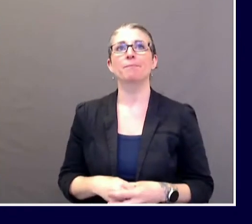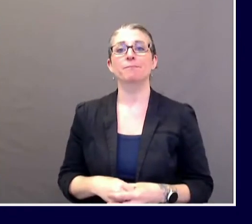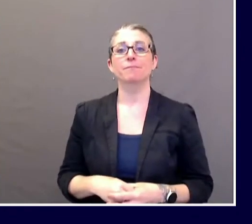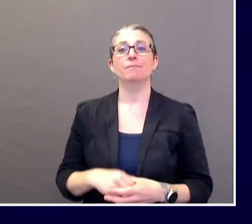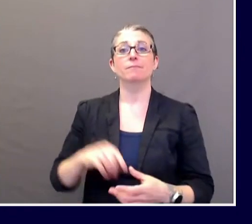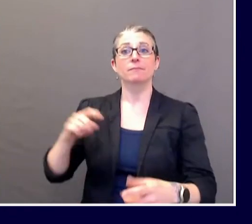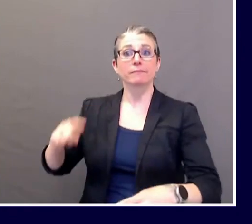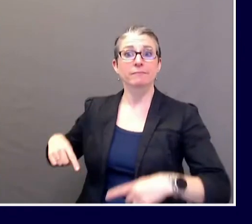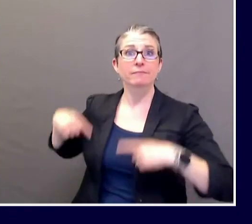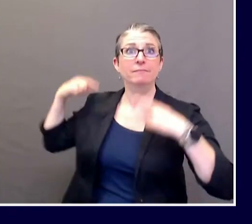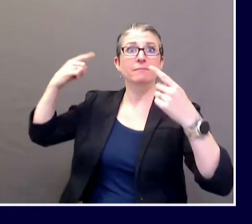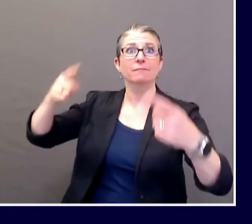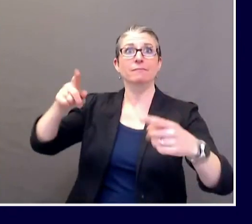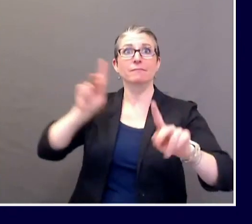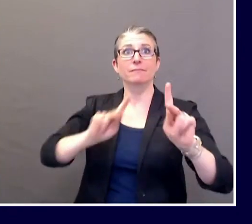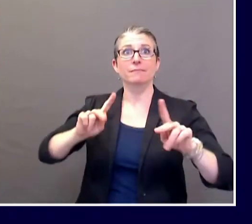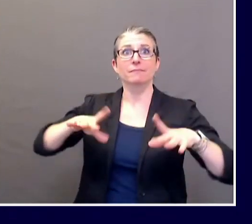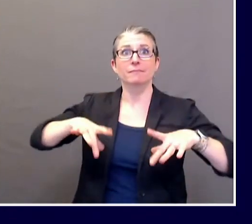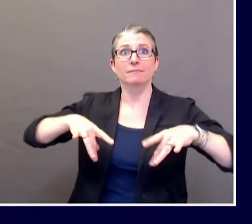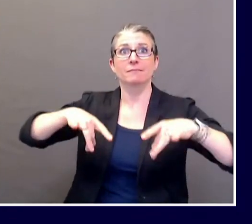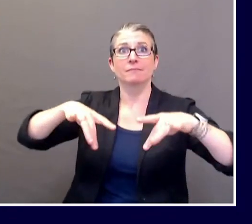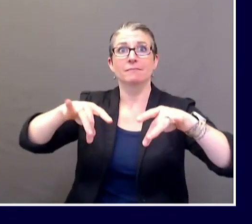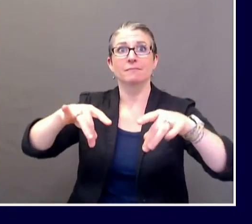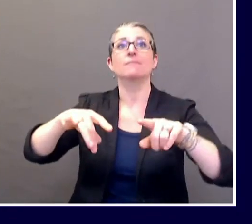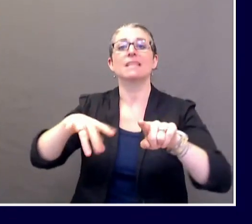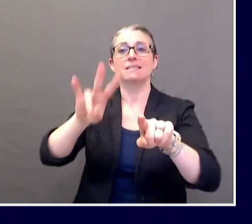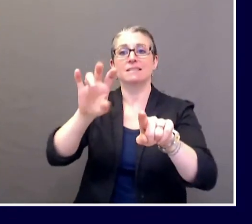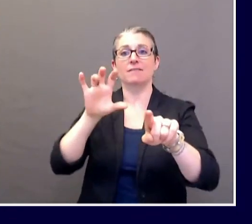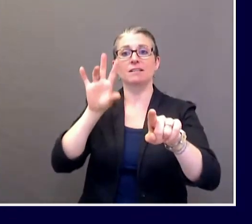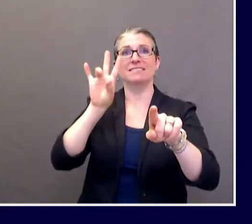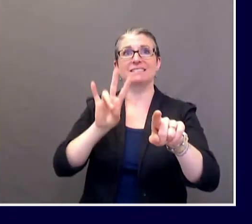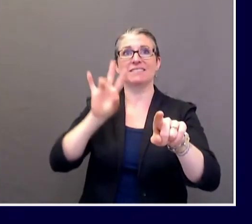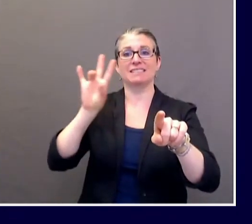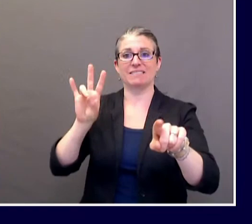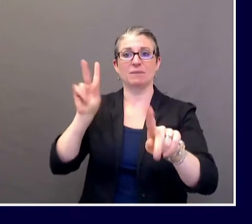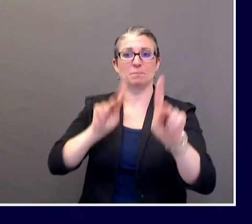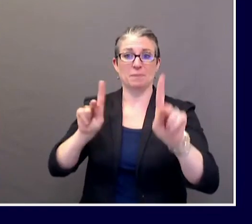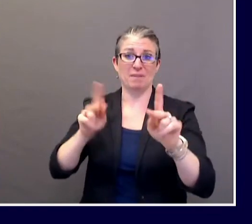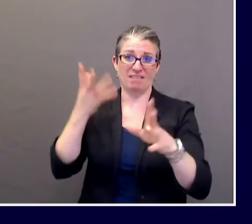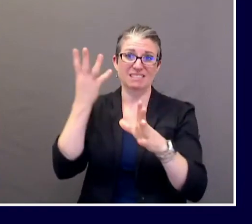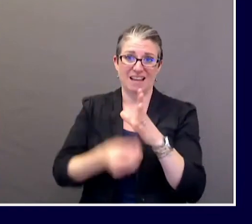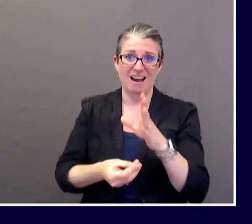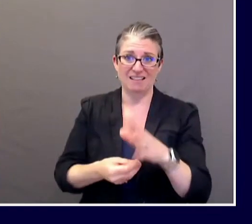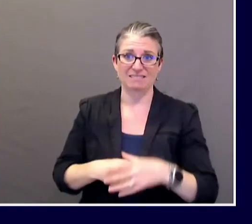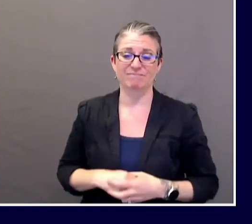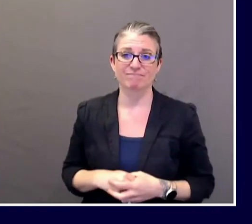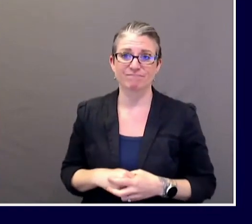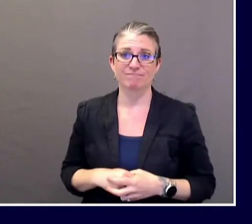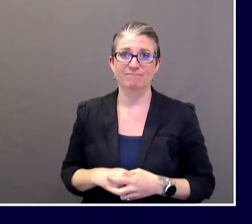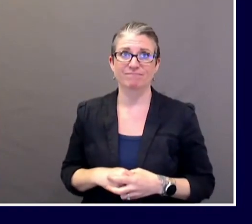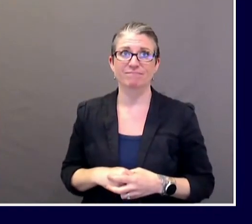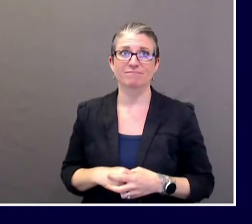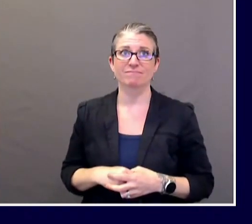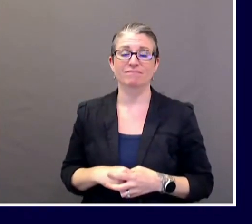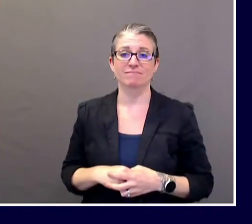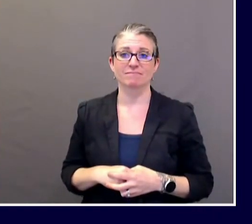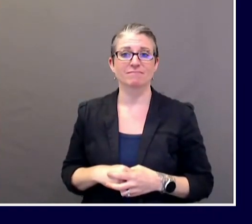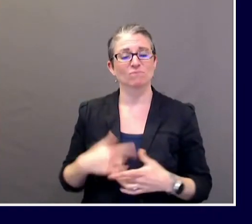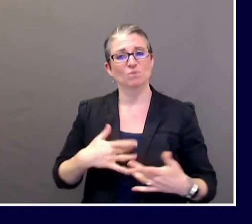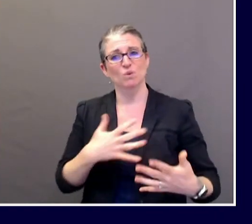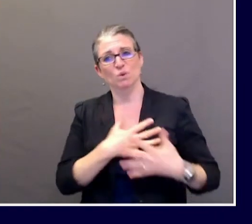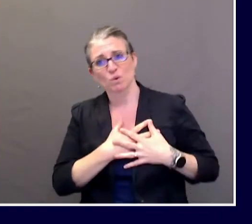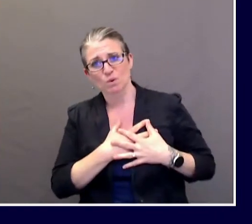now 777. We'd like to take a moment to offer our deepest condolences to the family